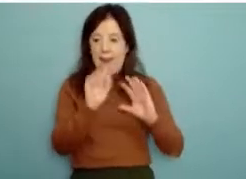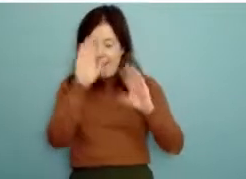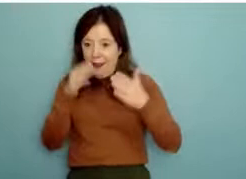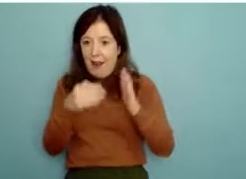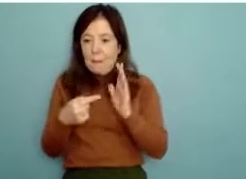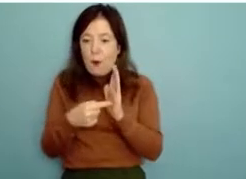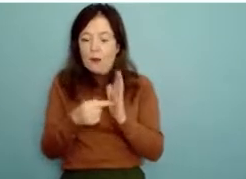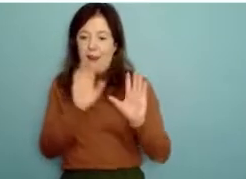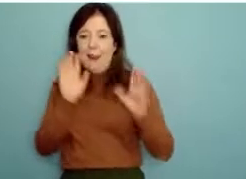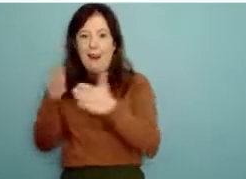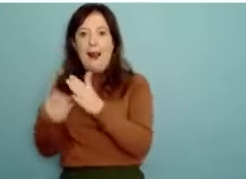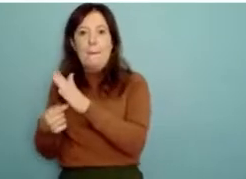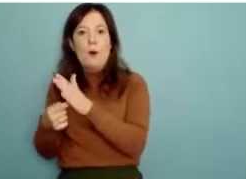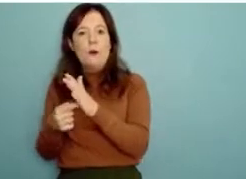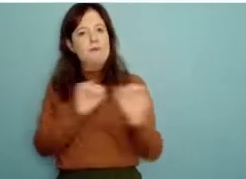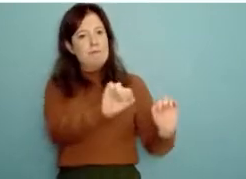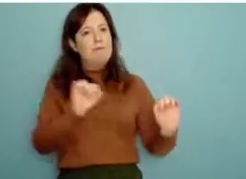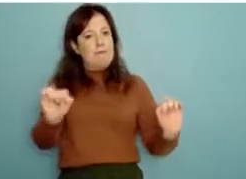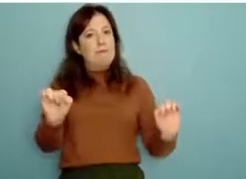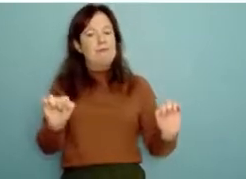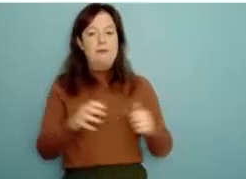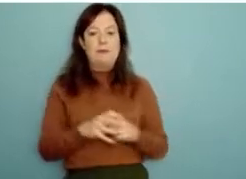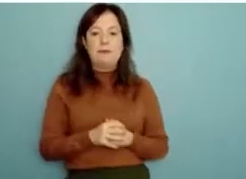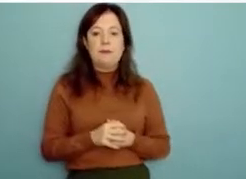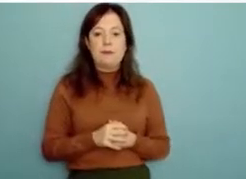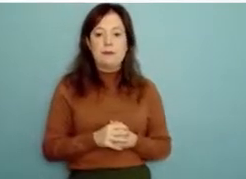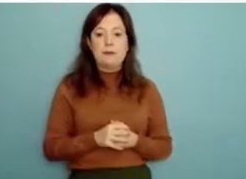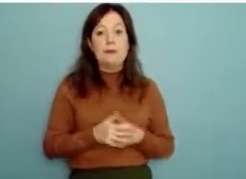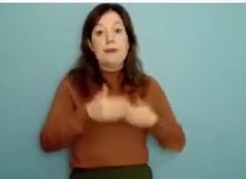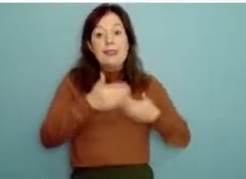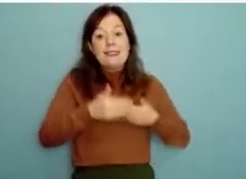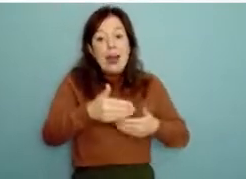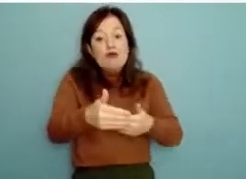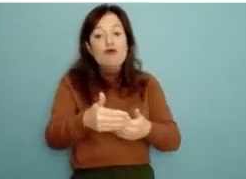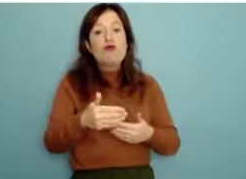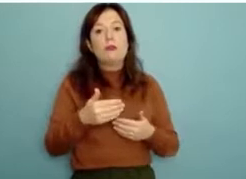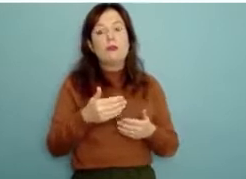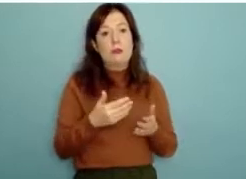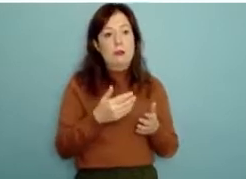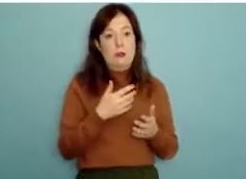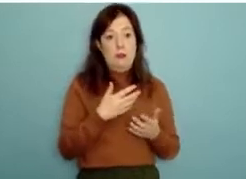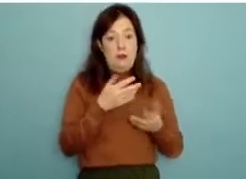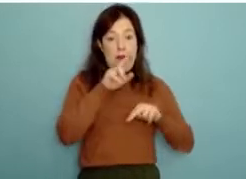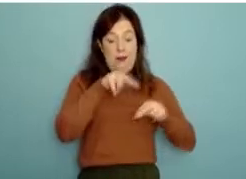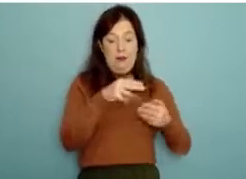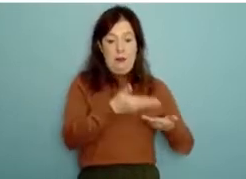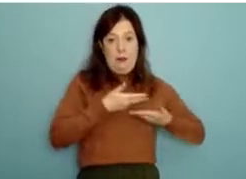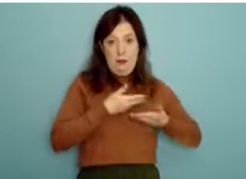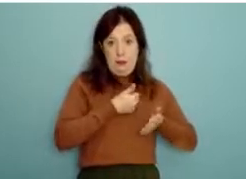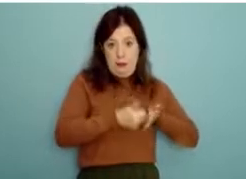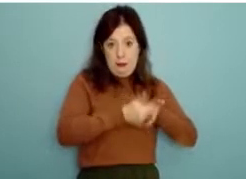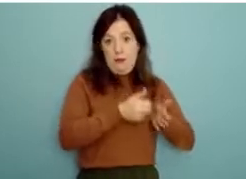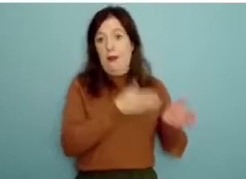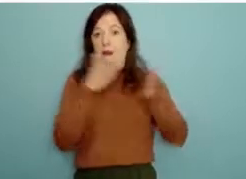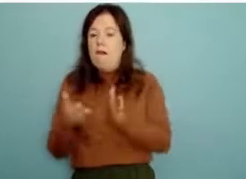Some of those outcomes were collected each session, and others were collected less frequently. If we move to the